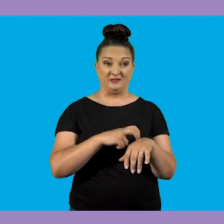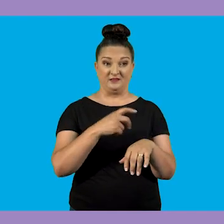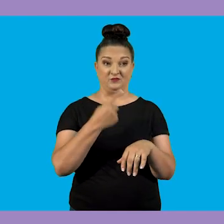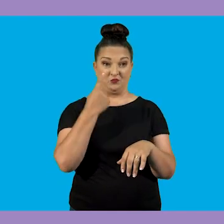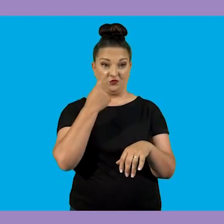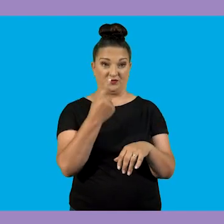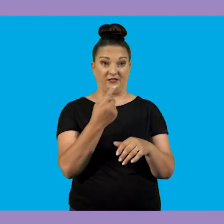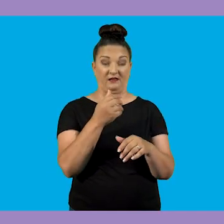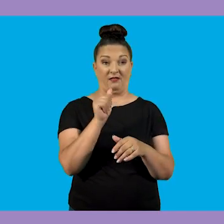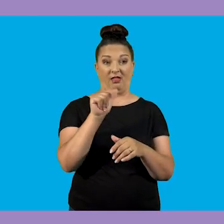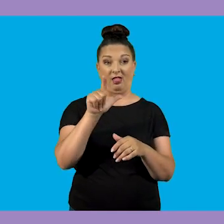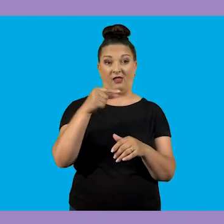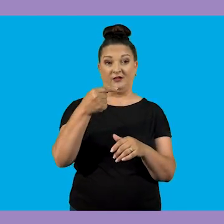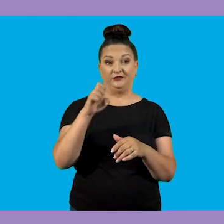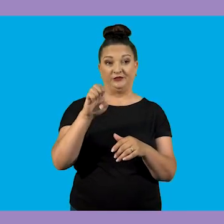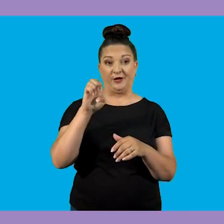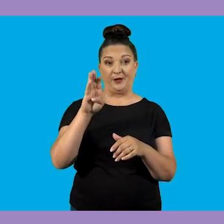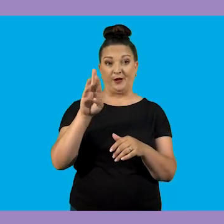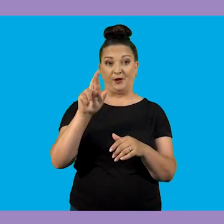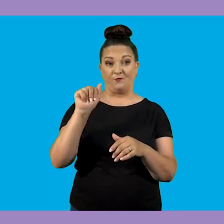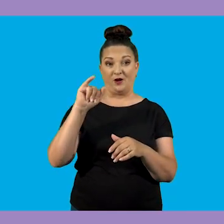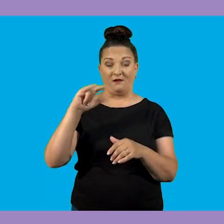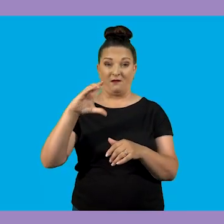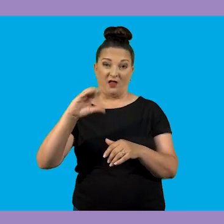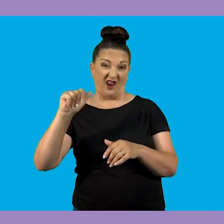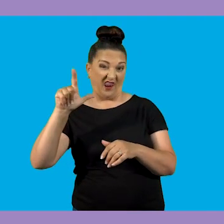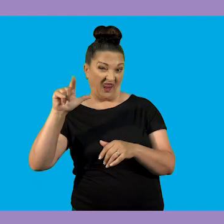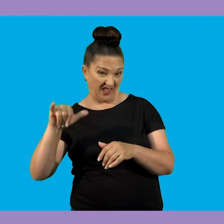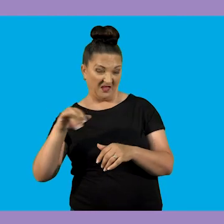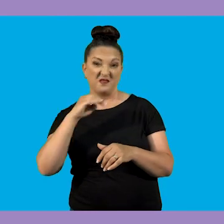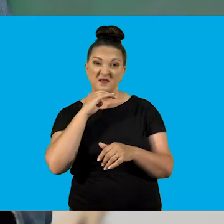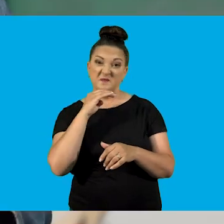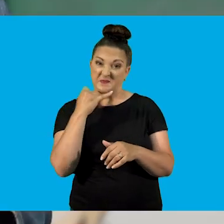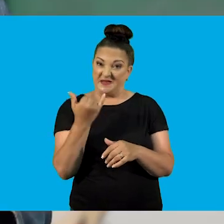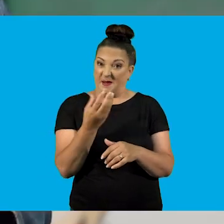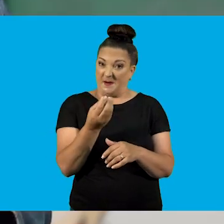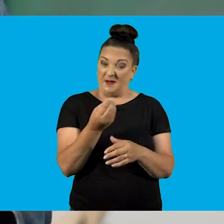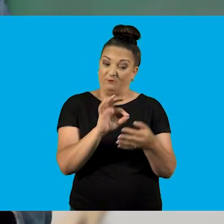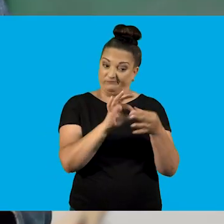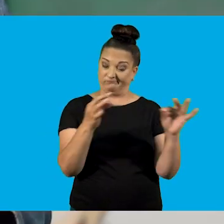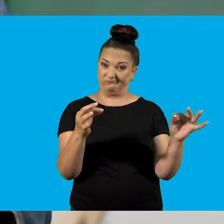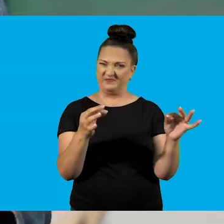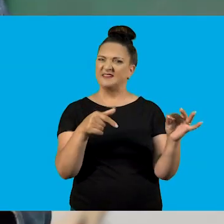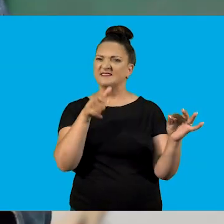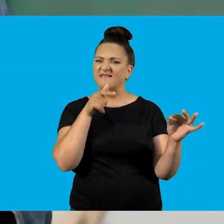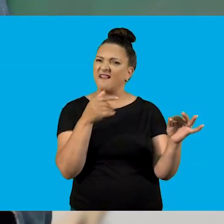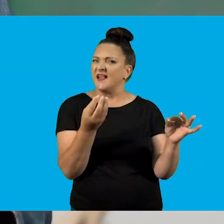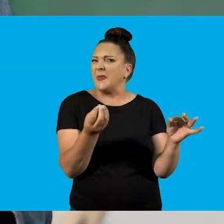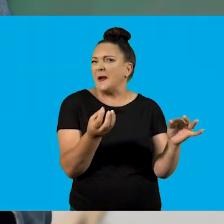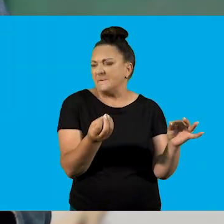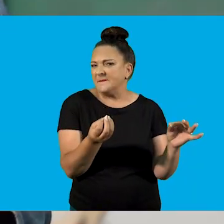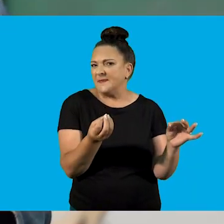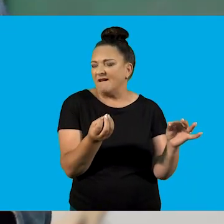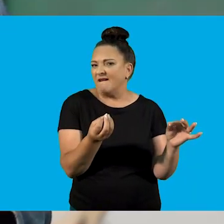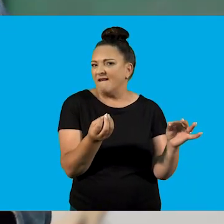first bullet there says a certain number plus 3. Now, when they say a certain number, remember, we said